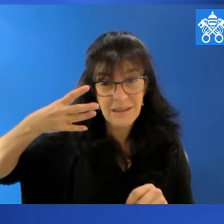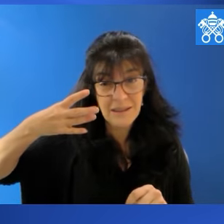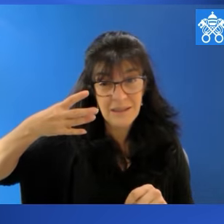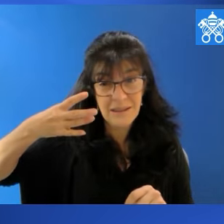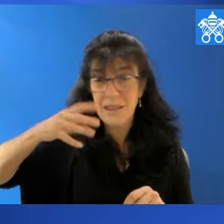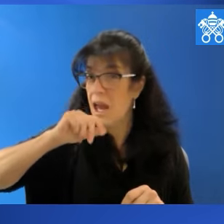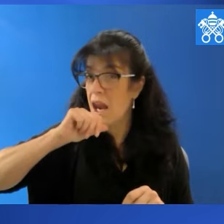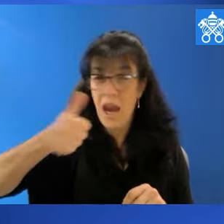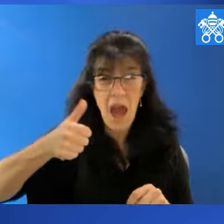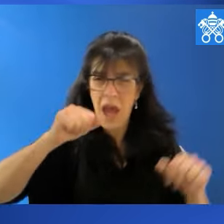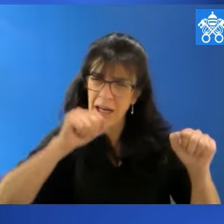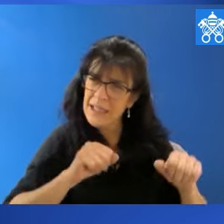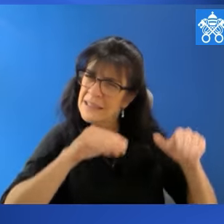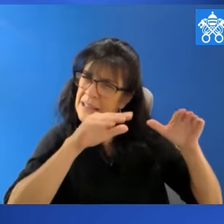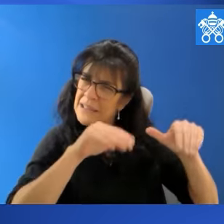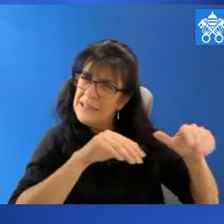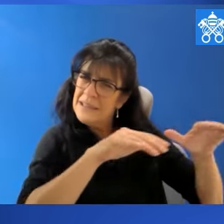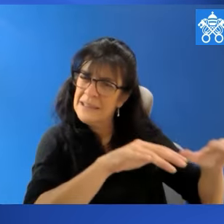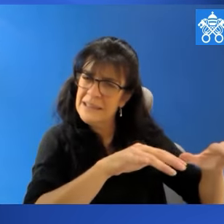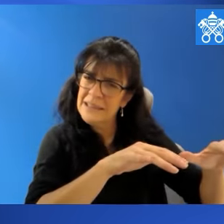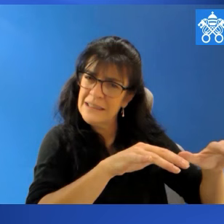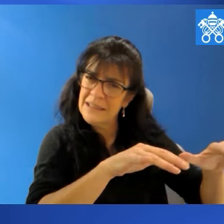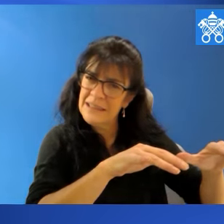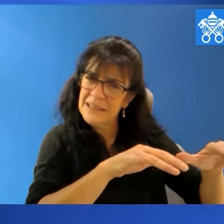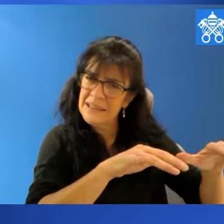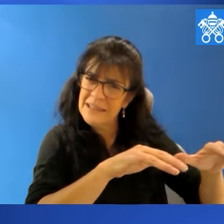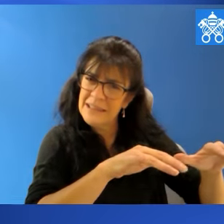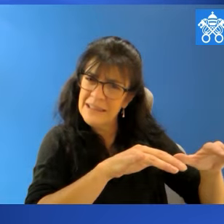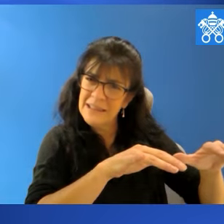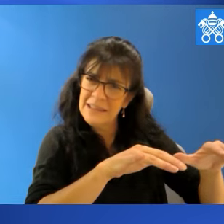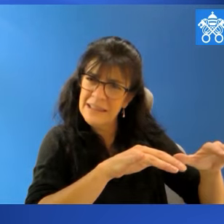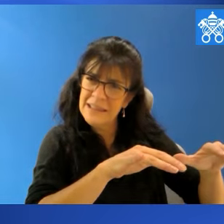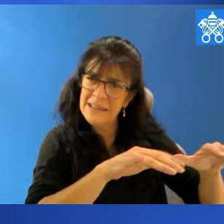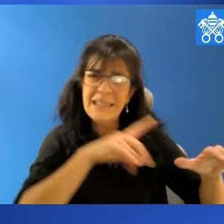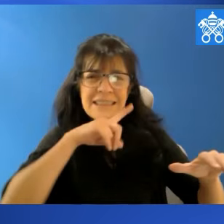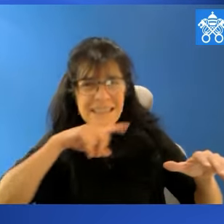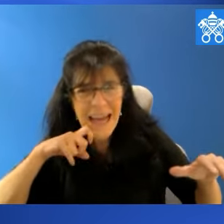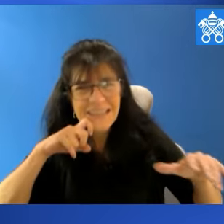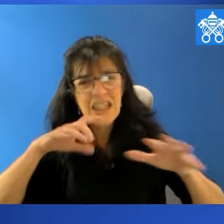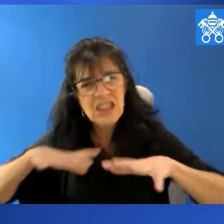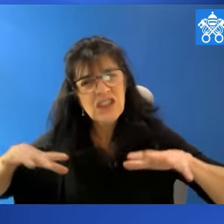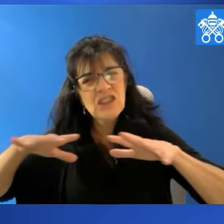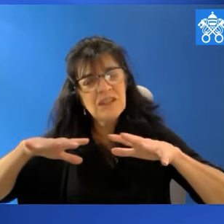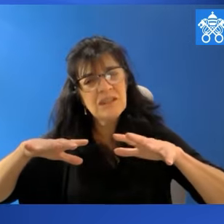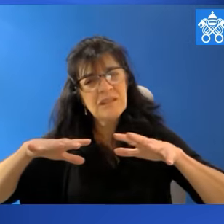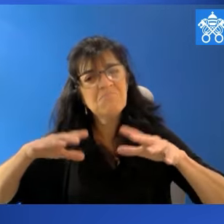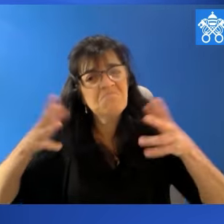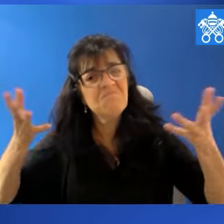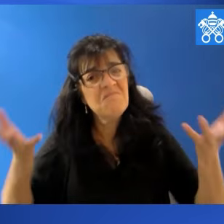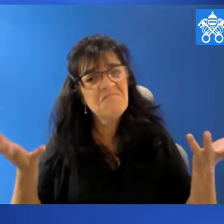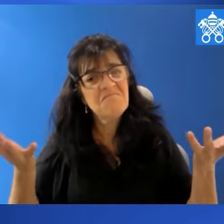be in the sea and in those lethal deserts. But they are